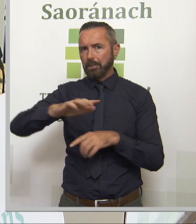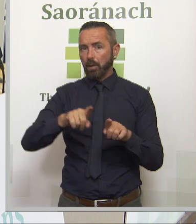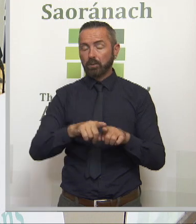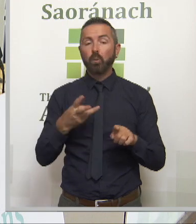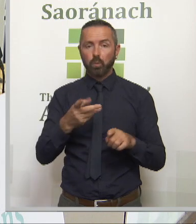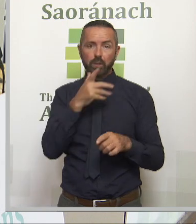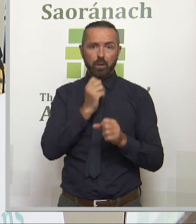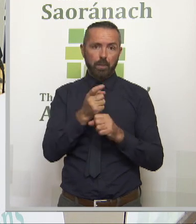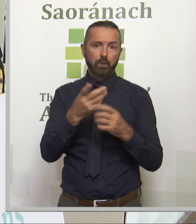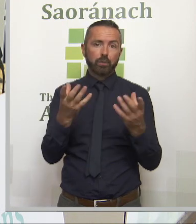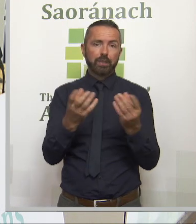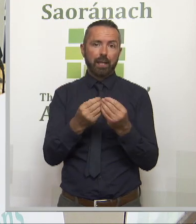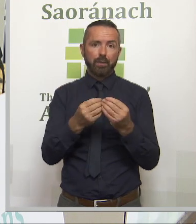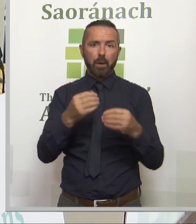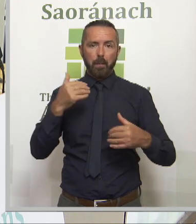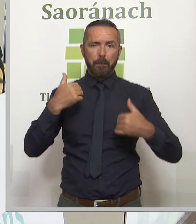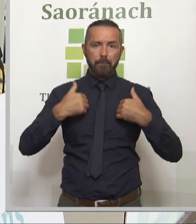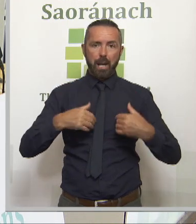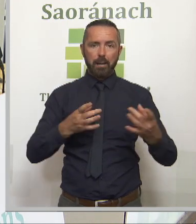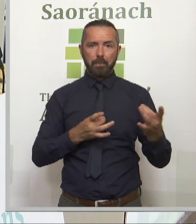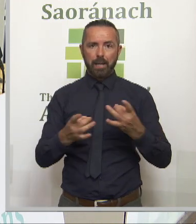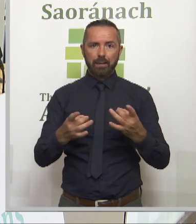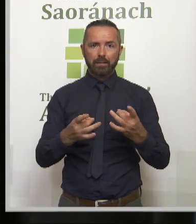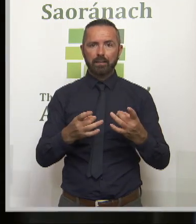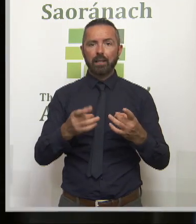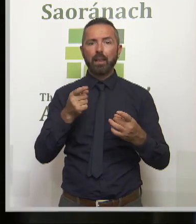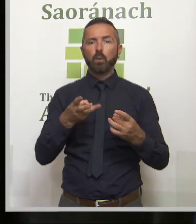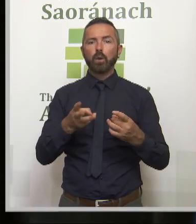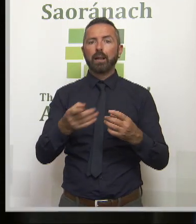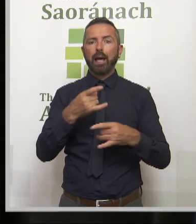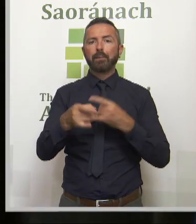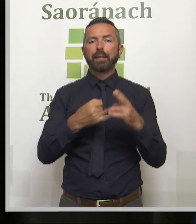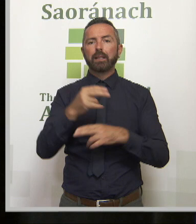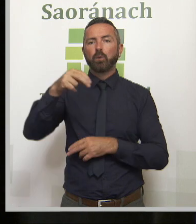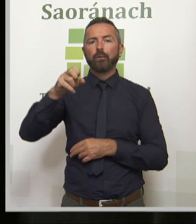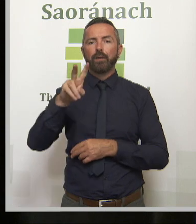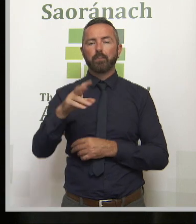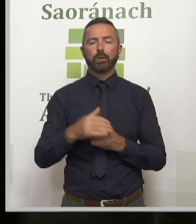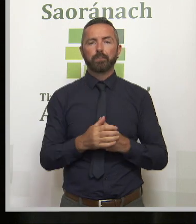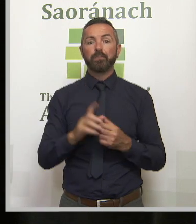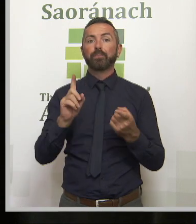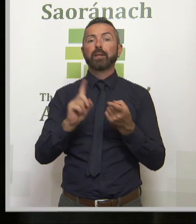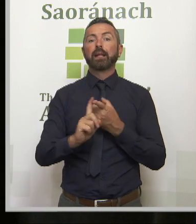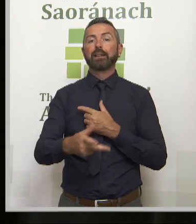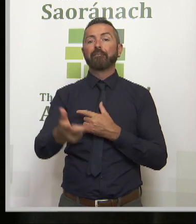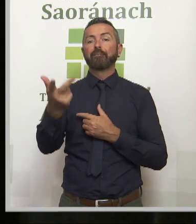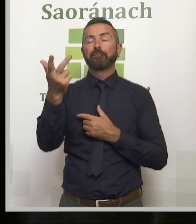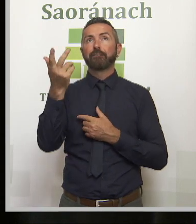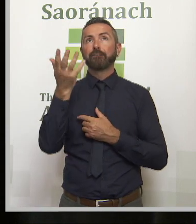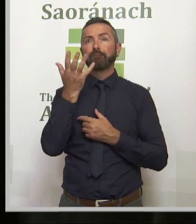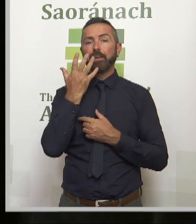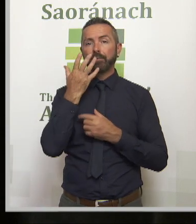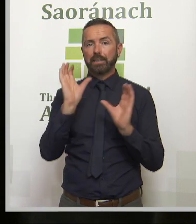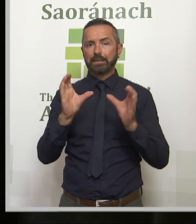together, and both of those will be in the weekend in early November. And then the fifth category, if you want to call it that, or sector, which is